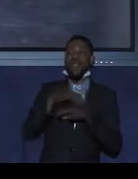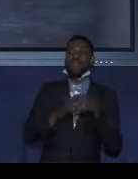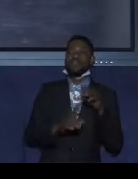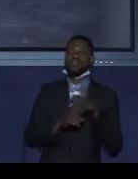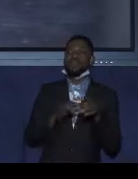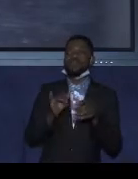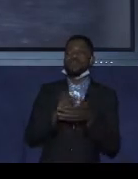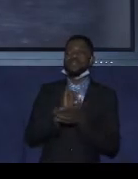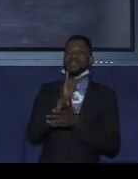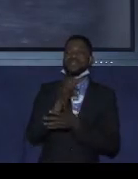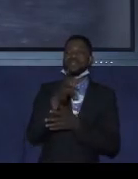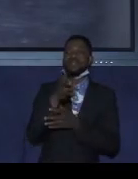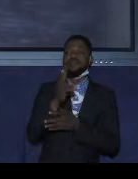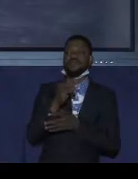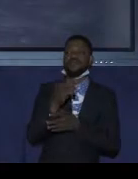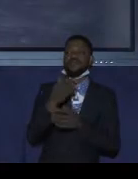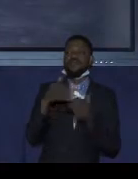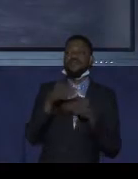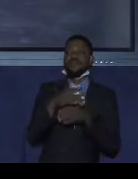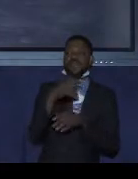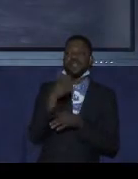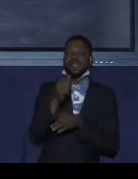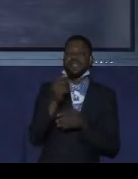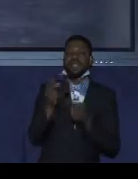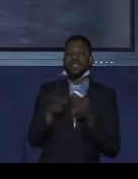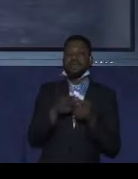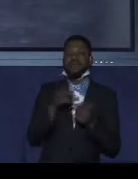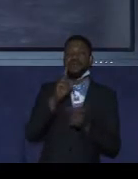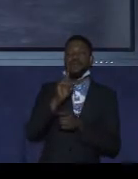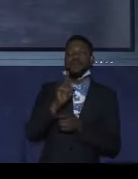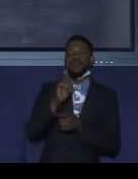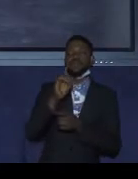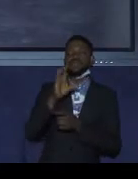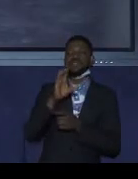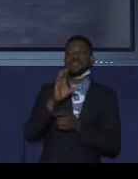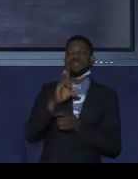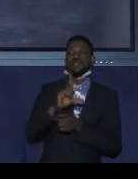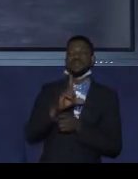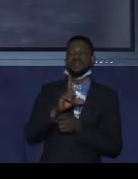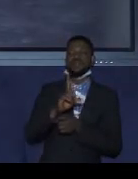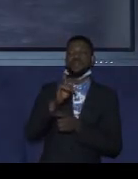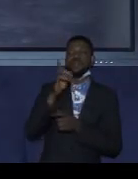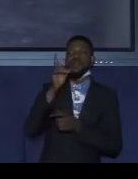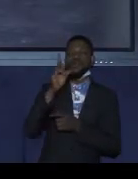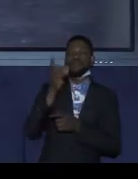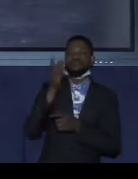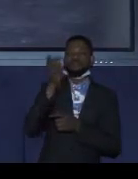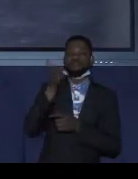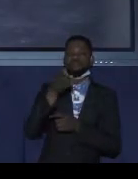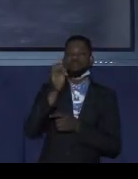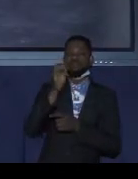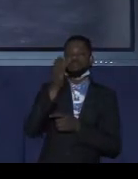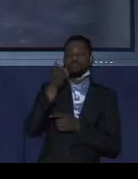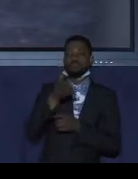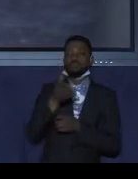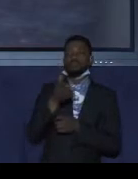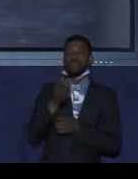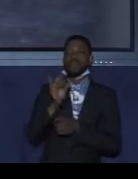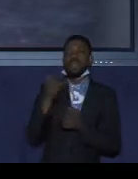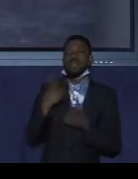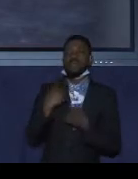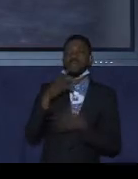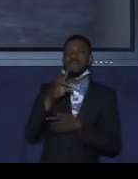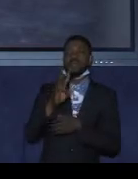That's a 750 over 10 times 1 centiliter. So 1 0 can cancel 1 0, and I